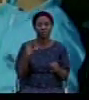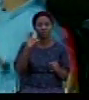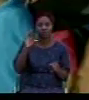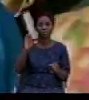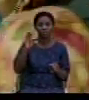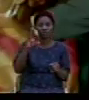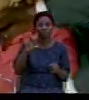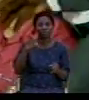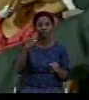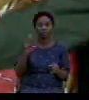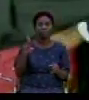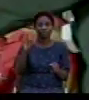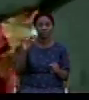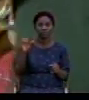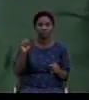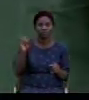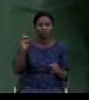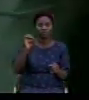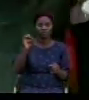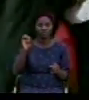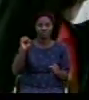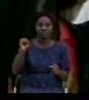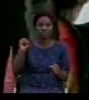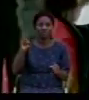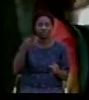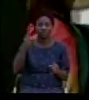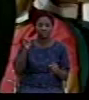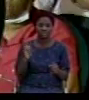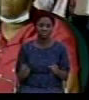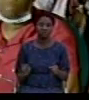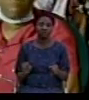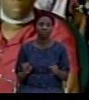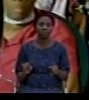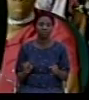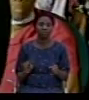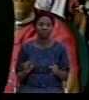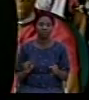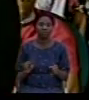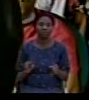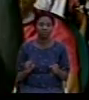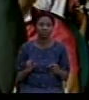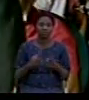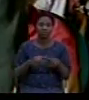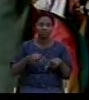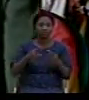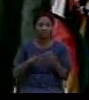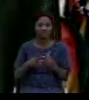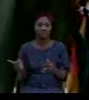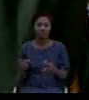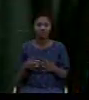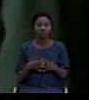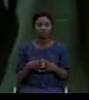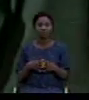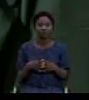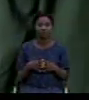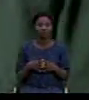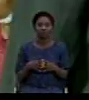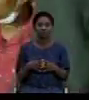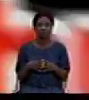over 500 kilometers from here. Let's take you to Nyanya. The picture you are seeing right